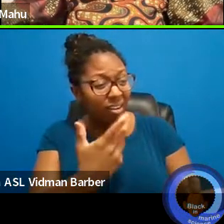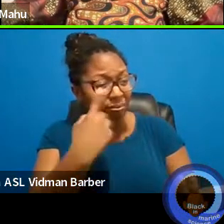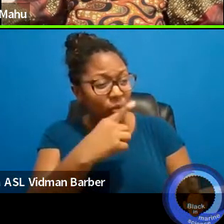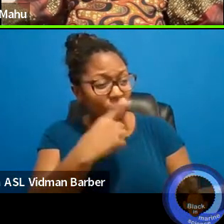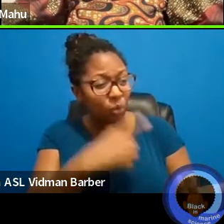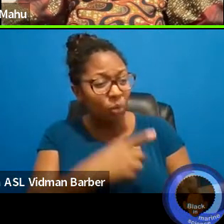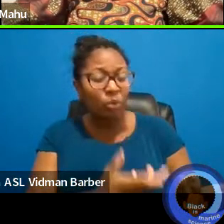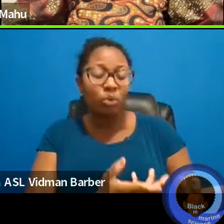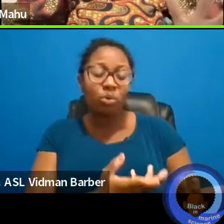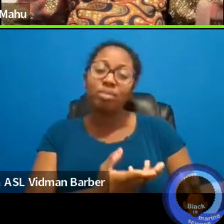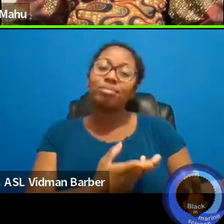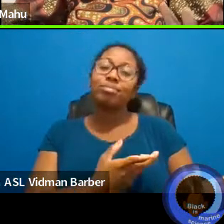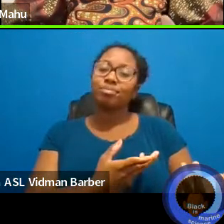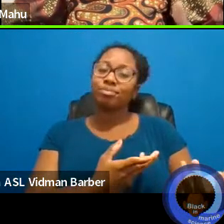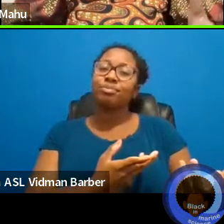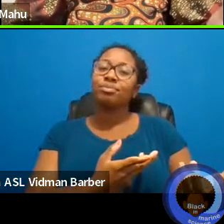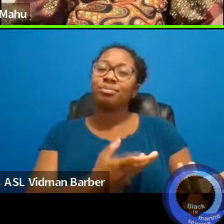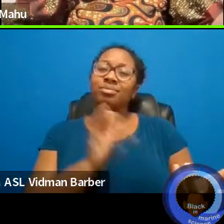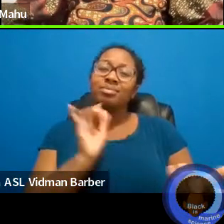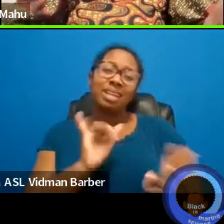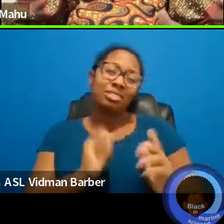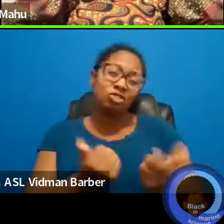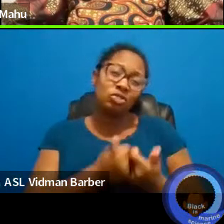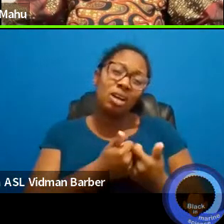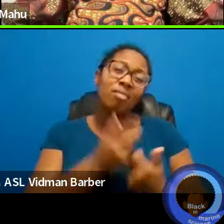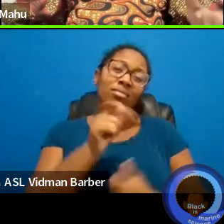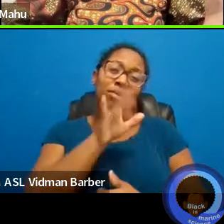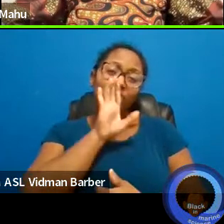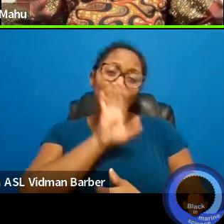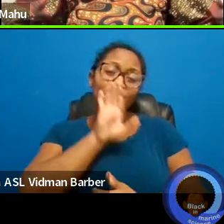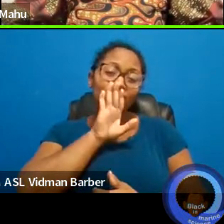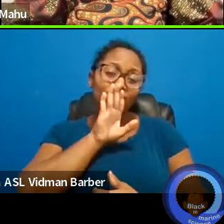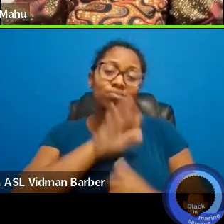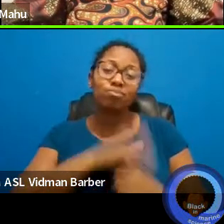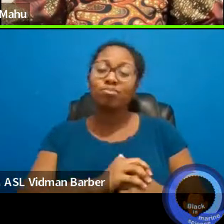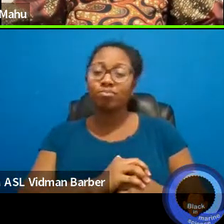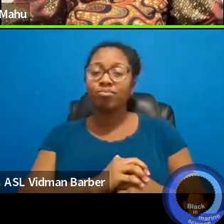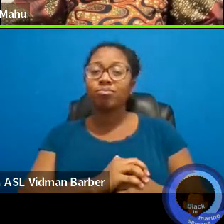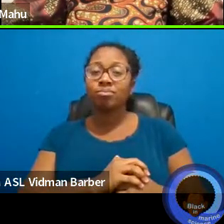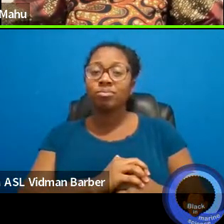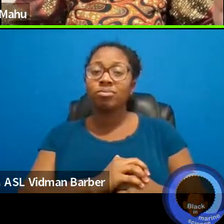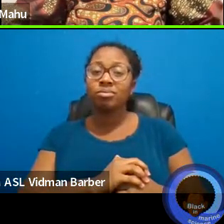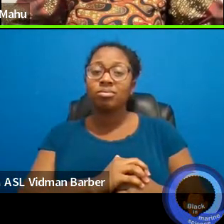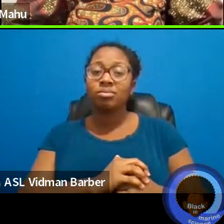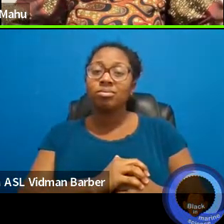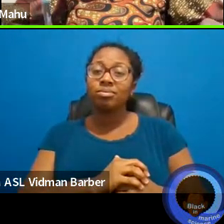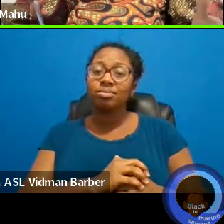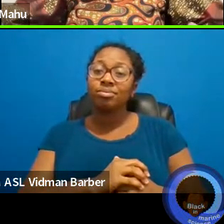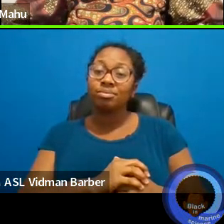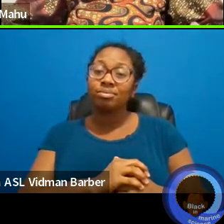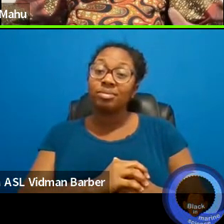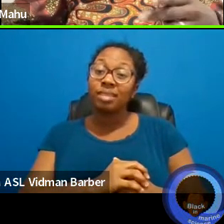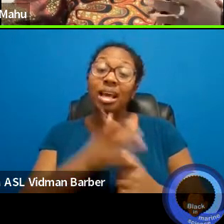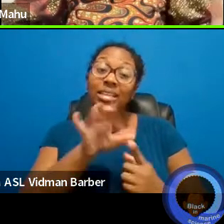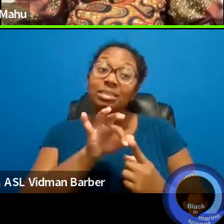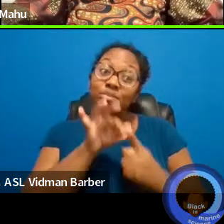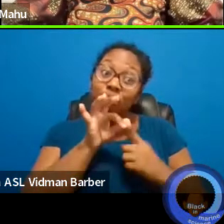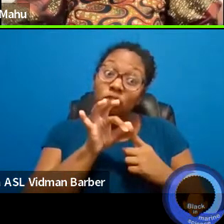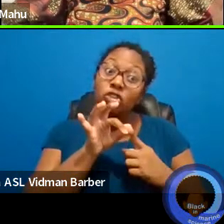bureaucracies. And so for me, that has been one of those challenges, especially when you